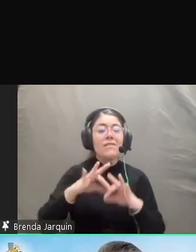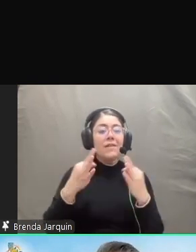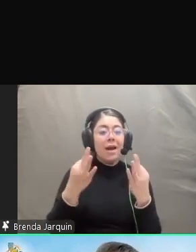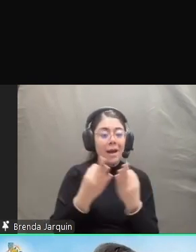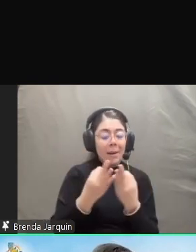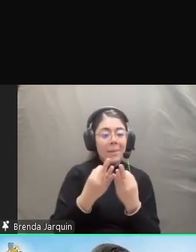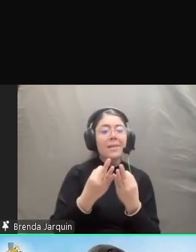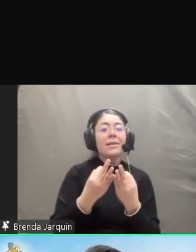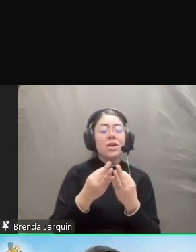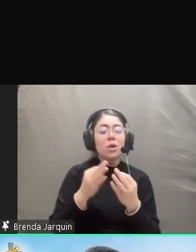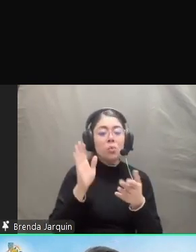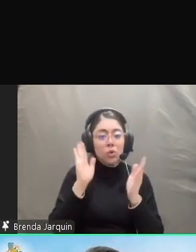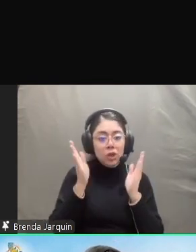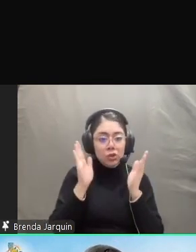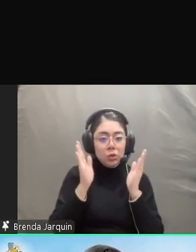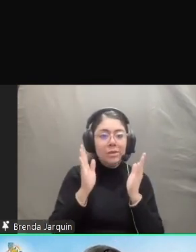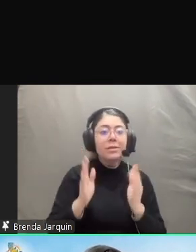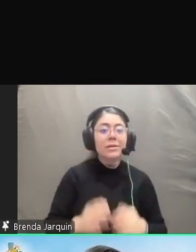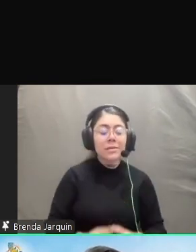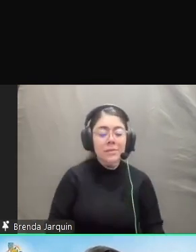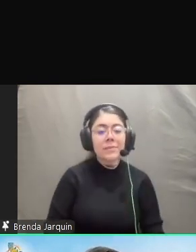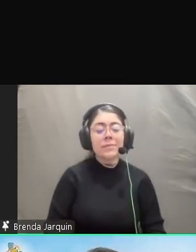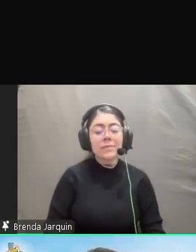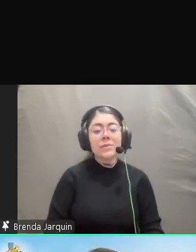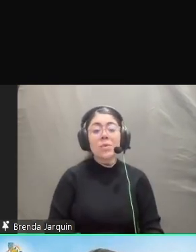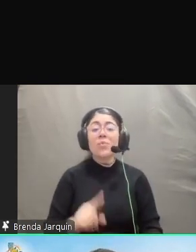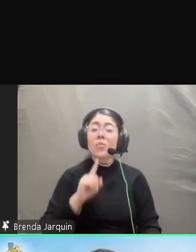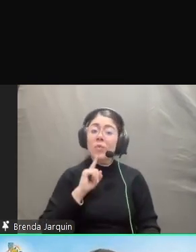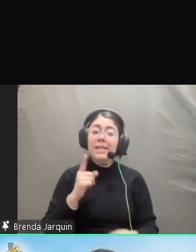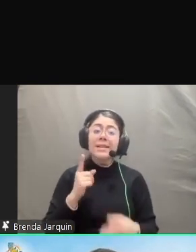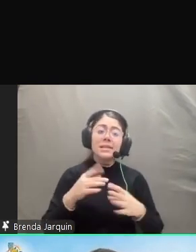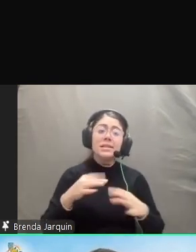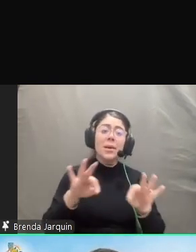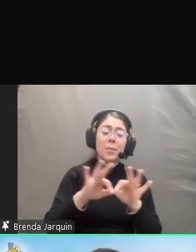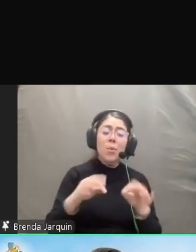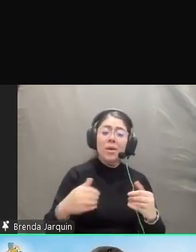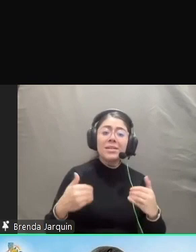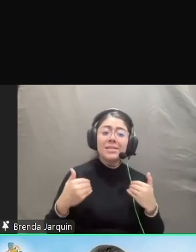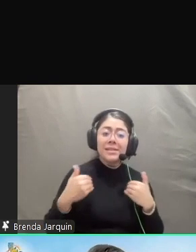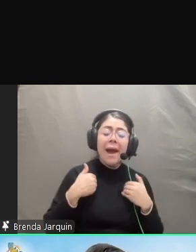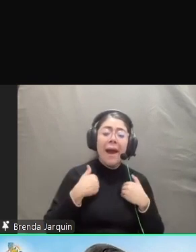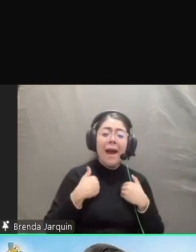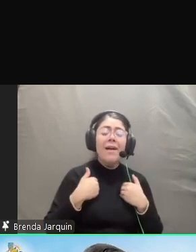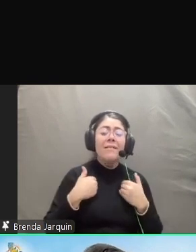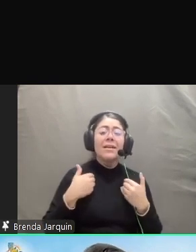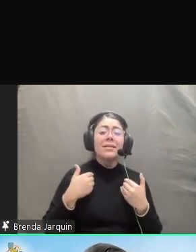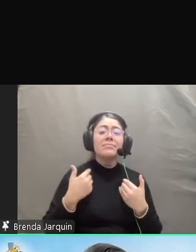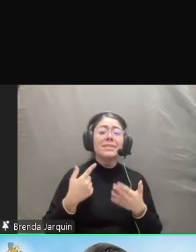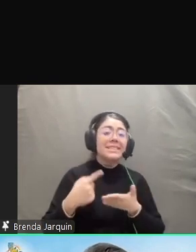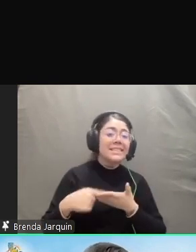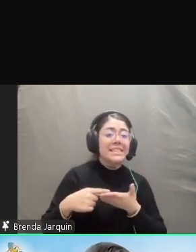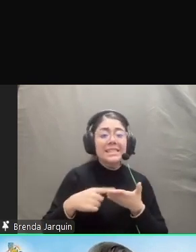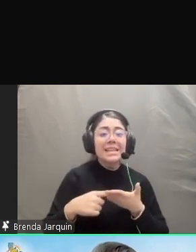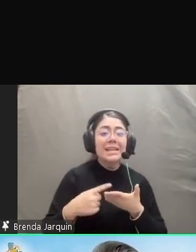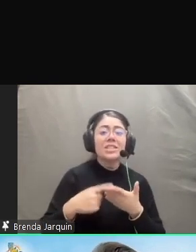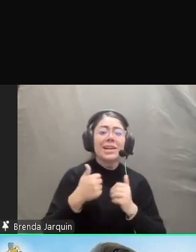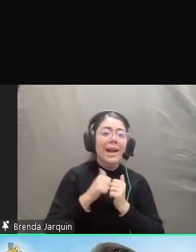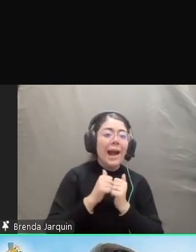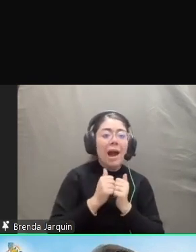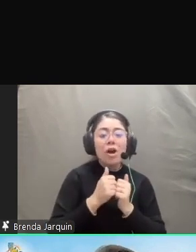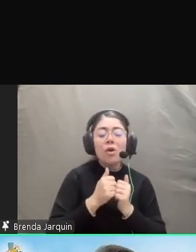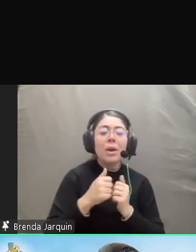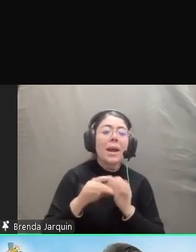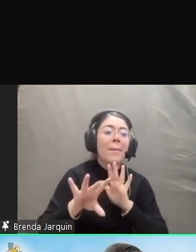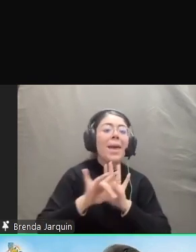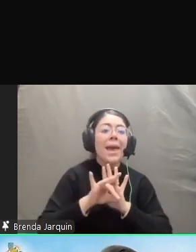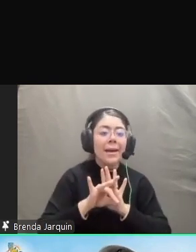need to have an intentional conversation for recruiting and convening your stakeholders. Once you're there, there needs to be a